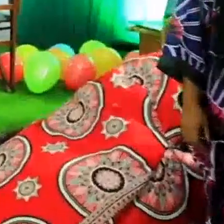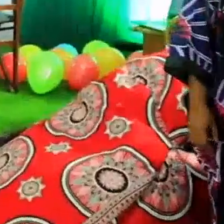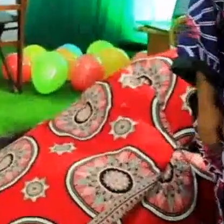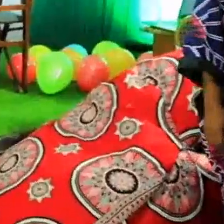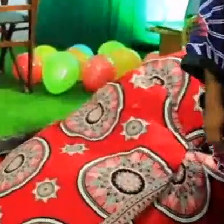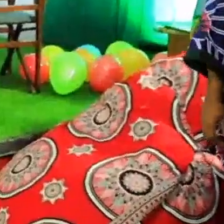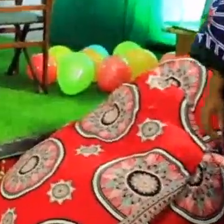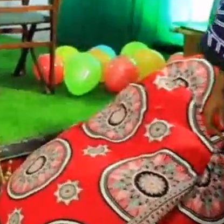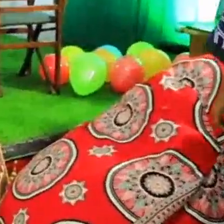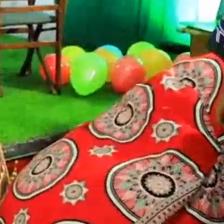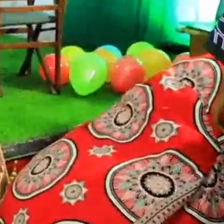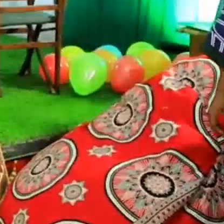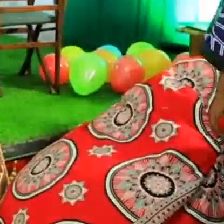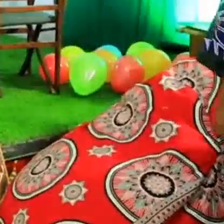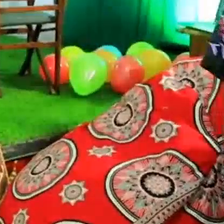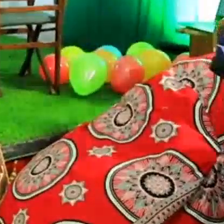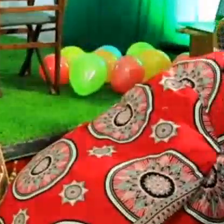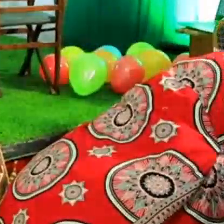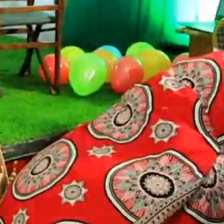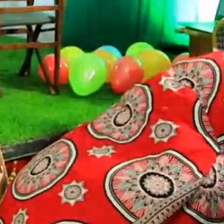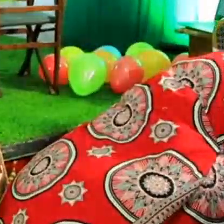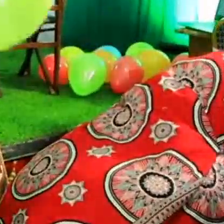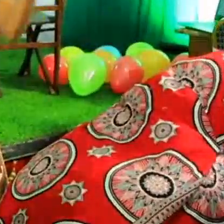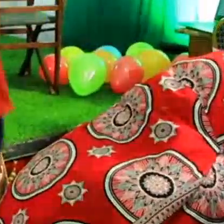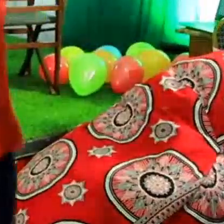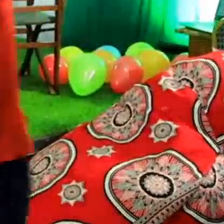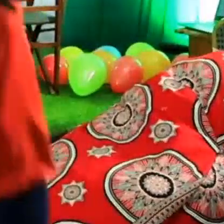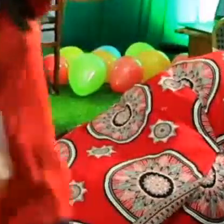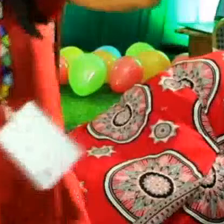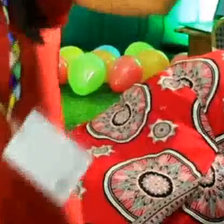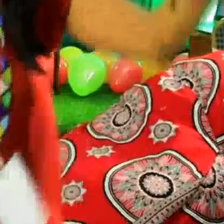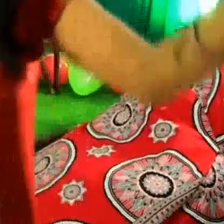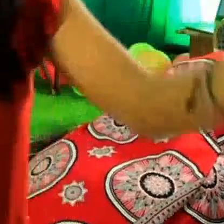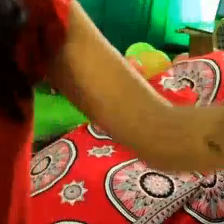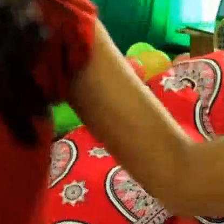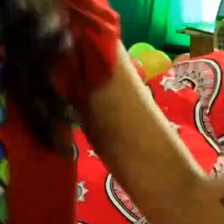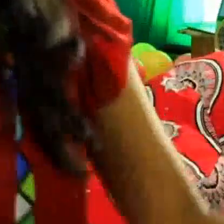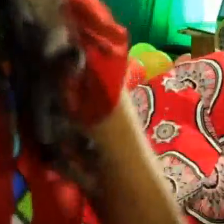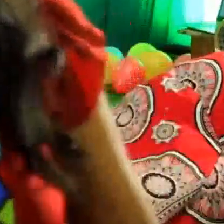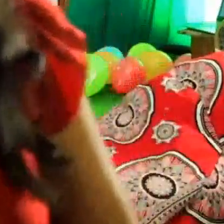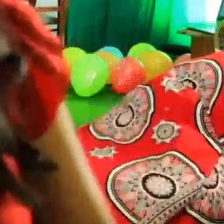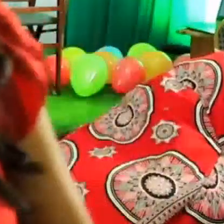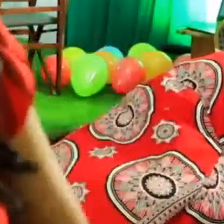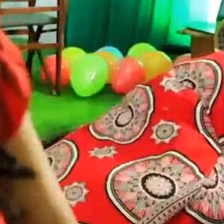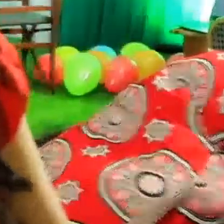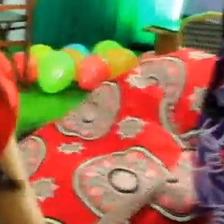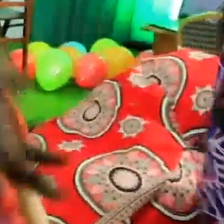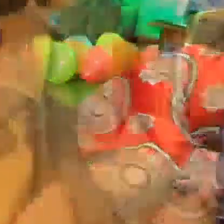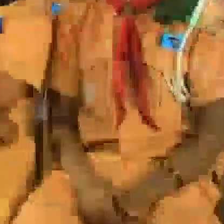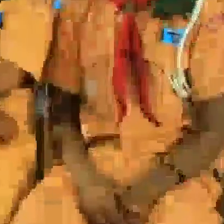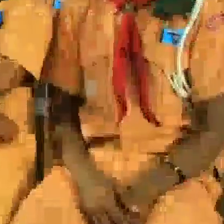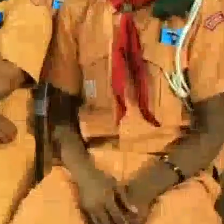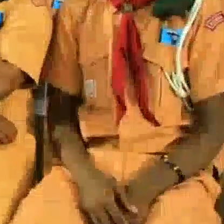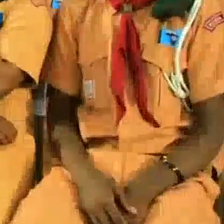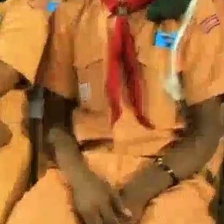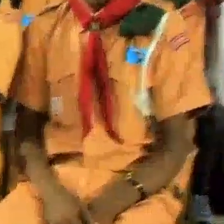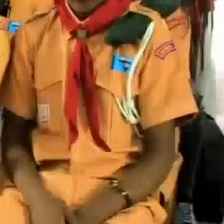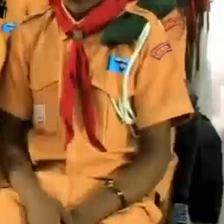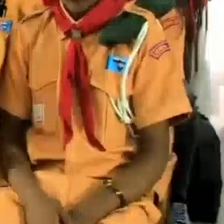Awesome. Okay, let's go. Mr. DJ, let's have the song. Okay, so you pass the balloon as fast as you can to the next person.